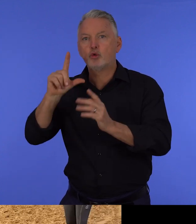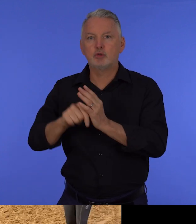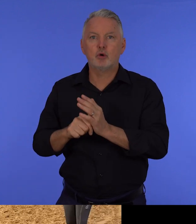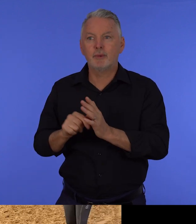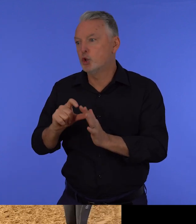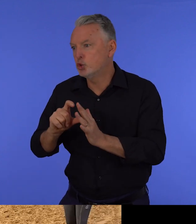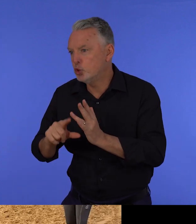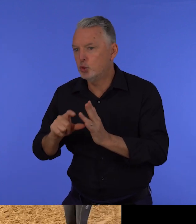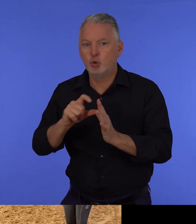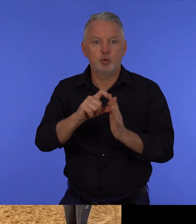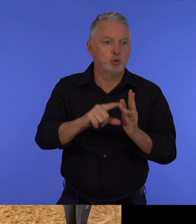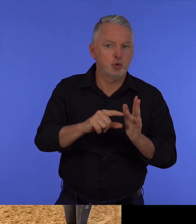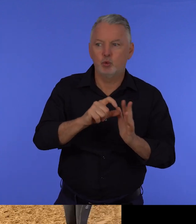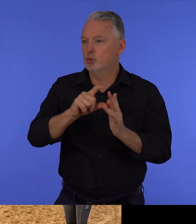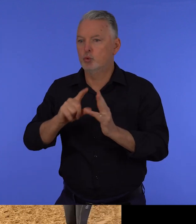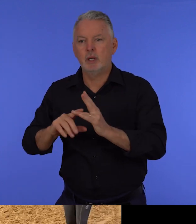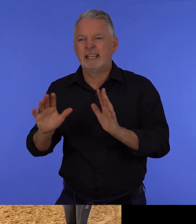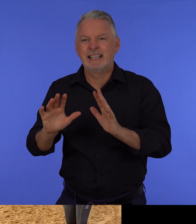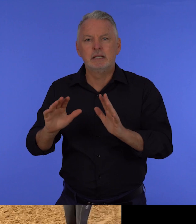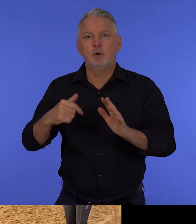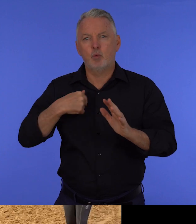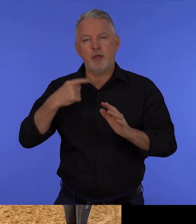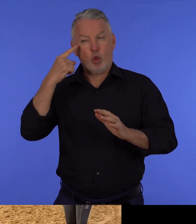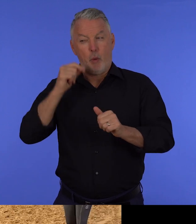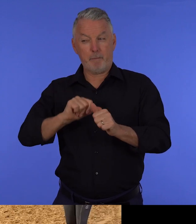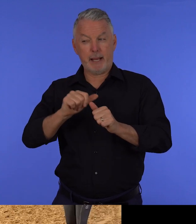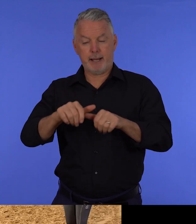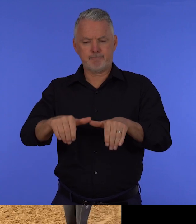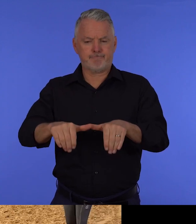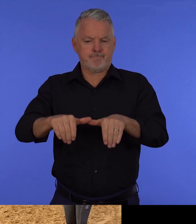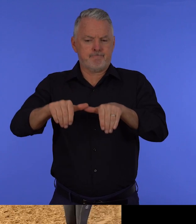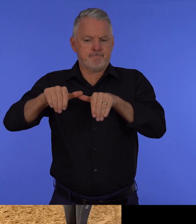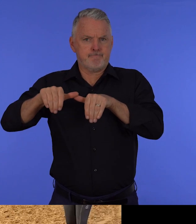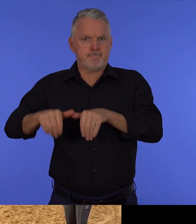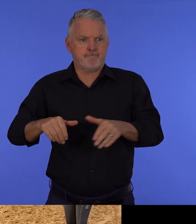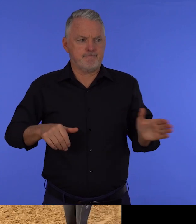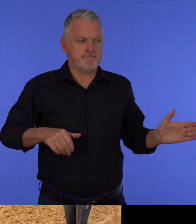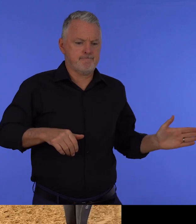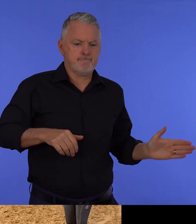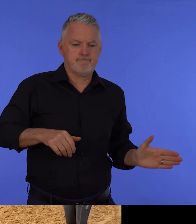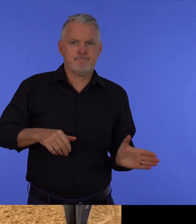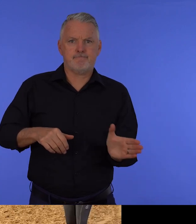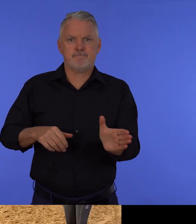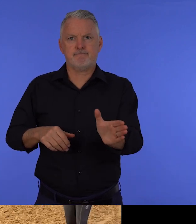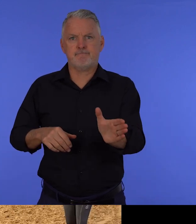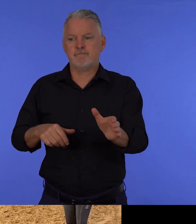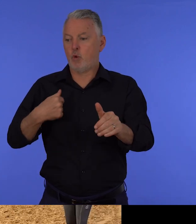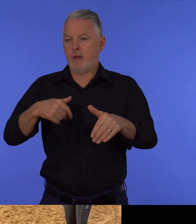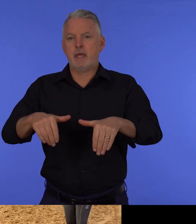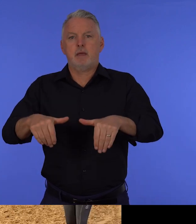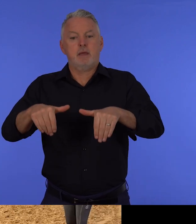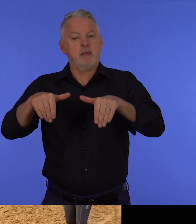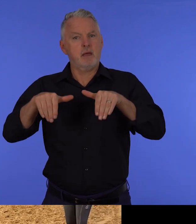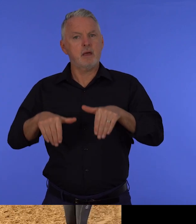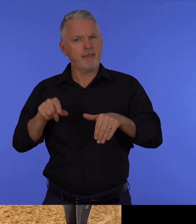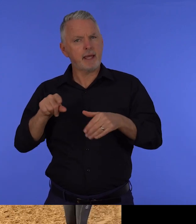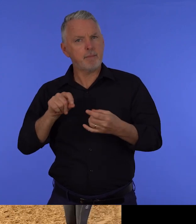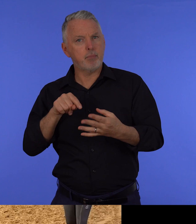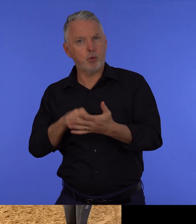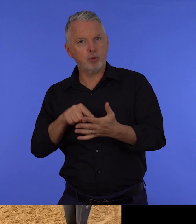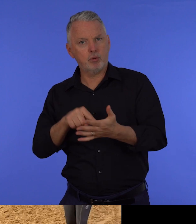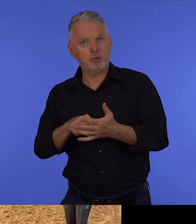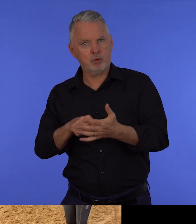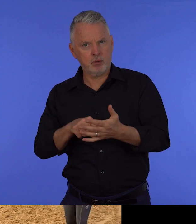wanted to not have to be the person doing things with her all the time. So we have used support workers and individual